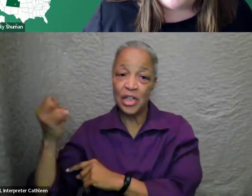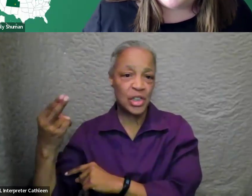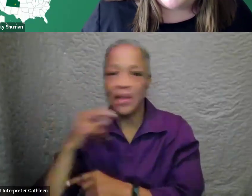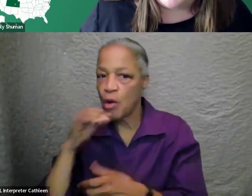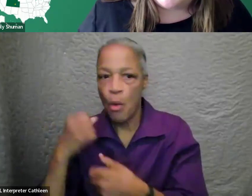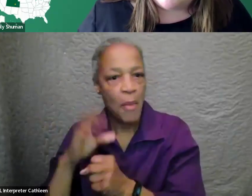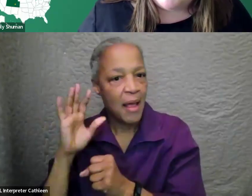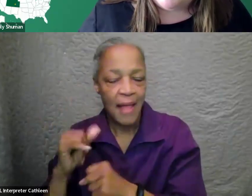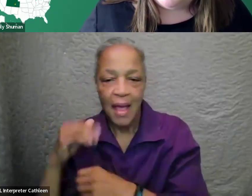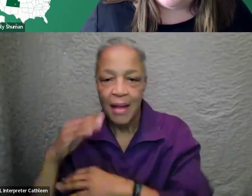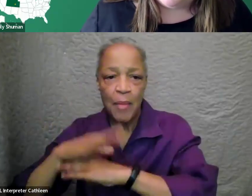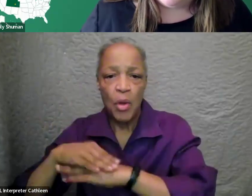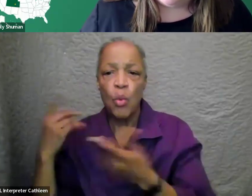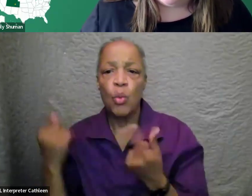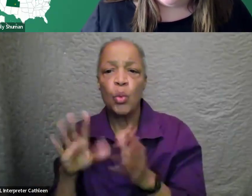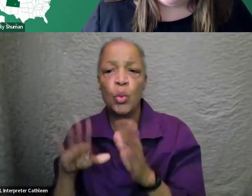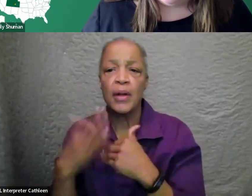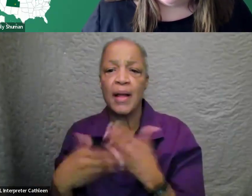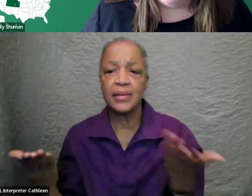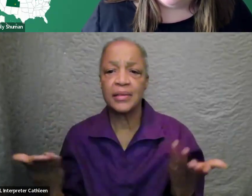them. What is the next step?